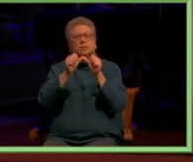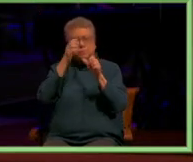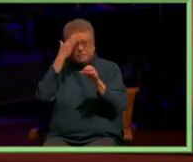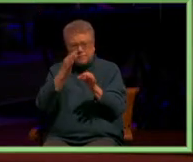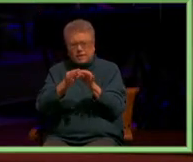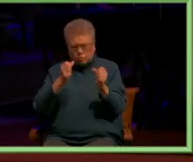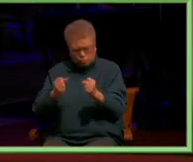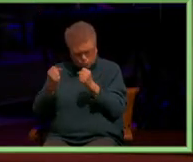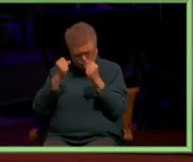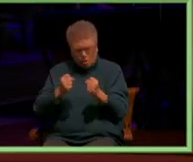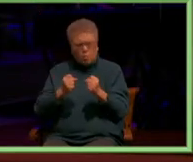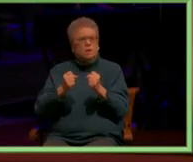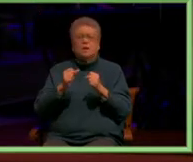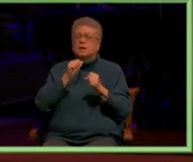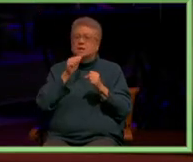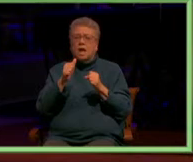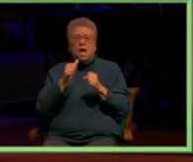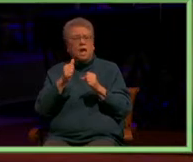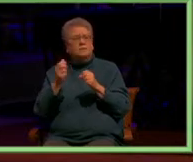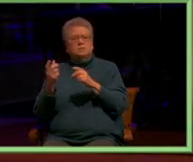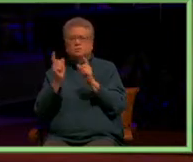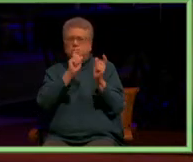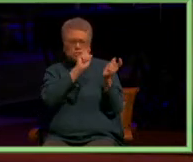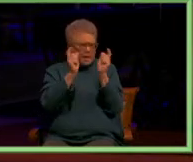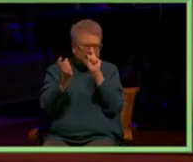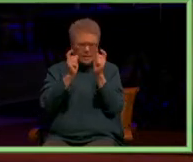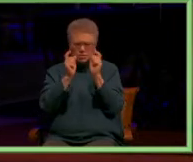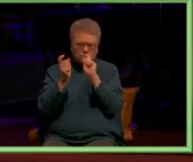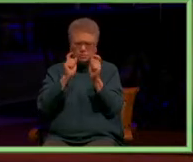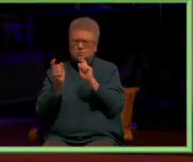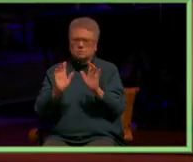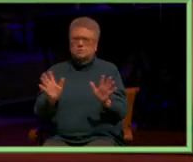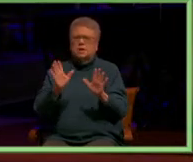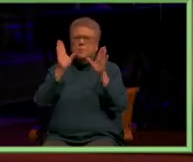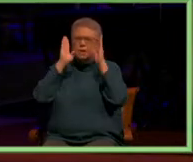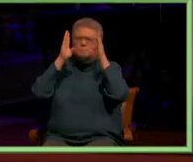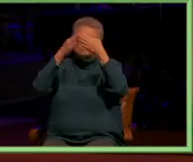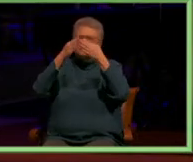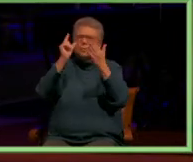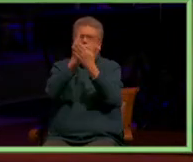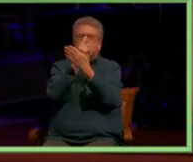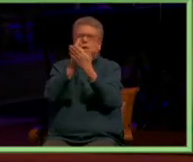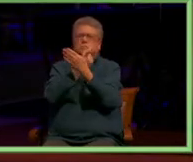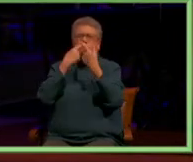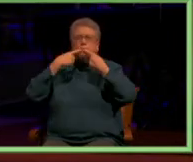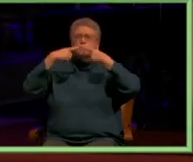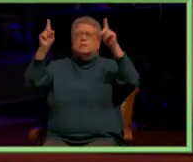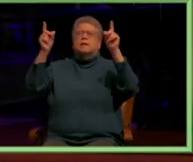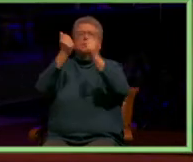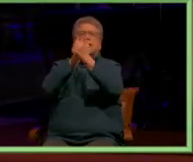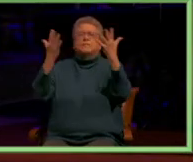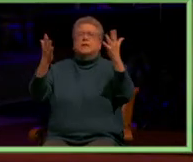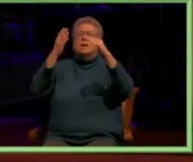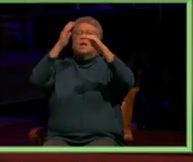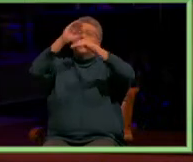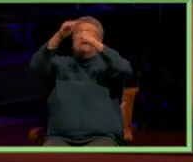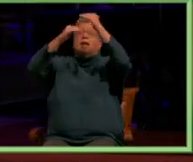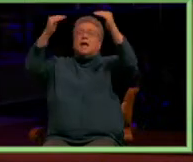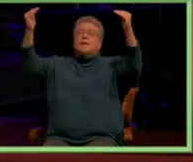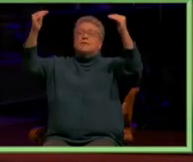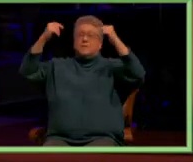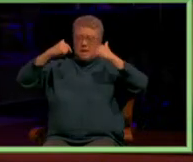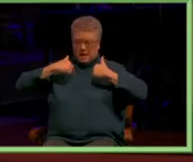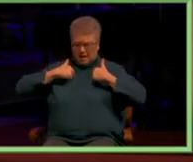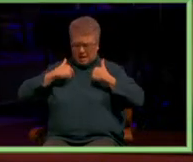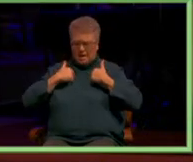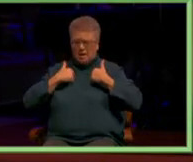stable and steadfast, not shifting from the hope of the gospel that you heard, which has been proclaimed to you in all creation under heaven, of which I,